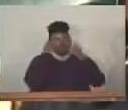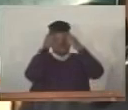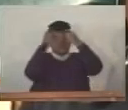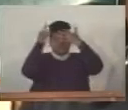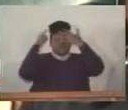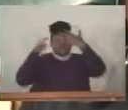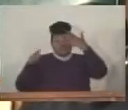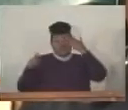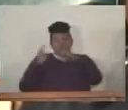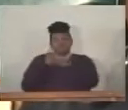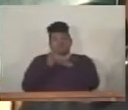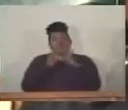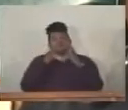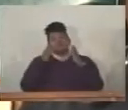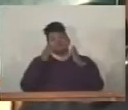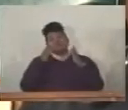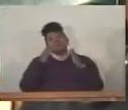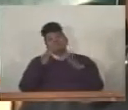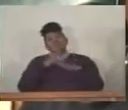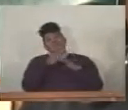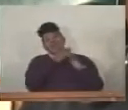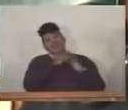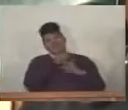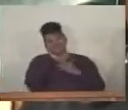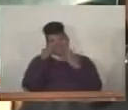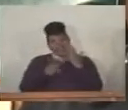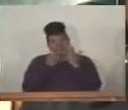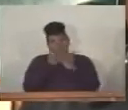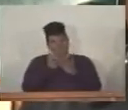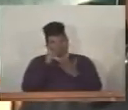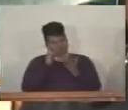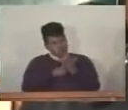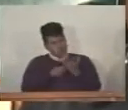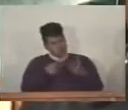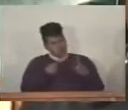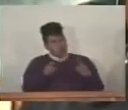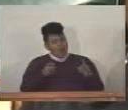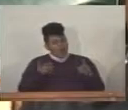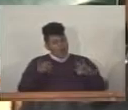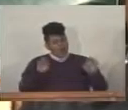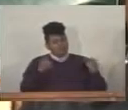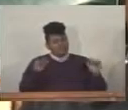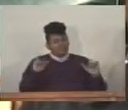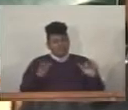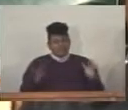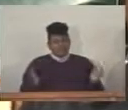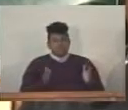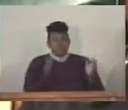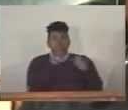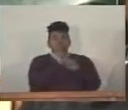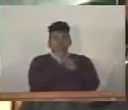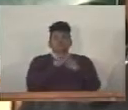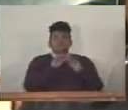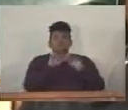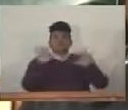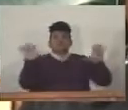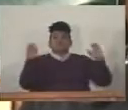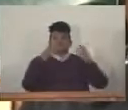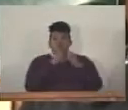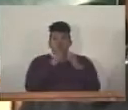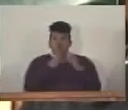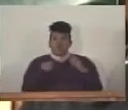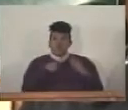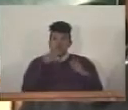socio-economic policy framework, elevating citizen security and timely delivery of justice from number 2 to number 1. And this